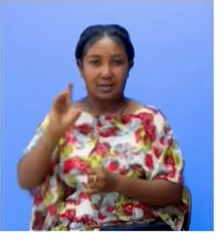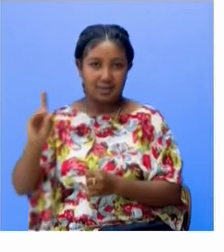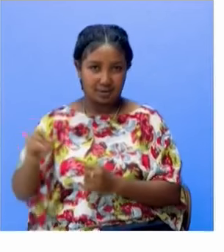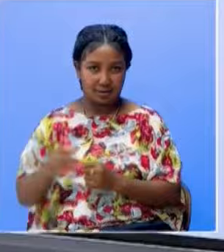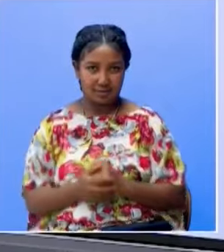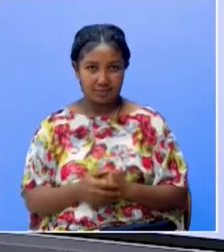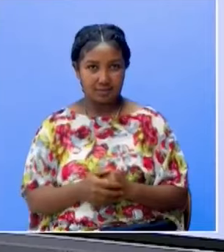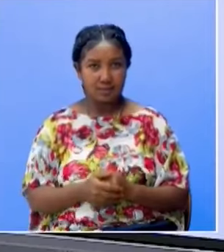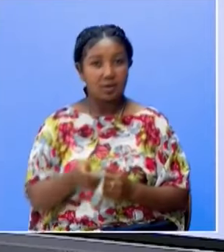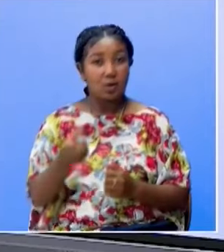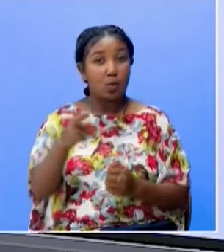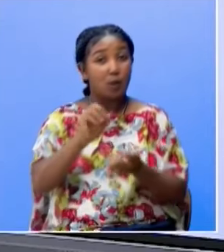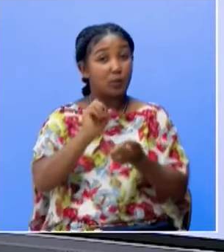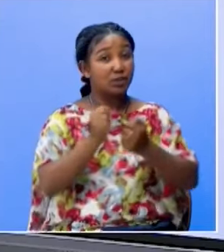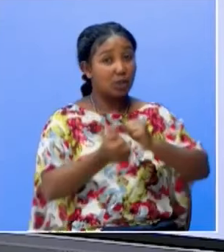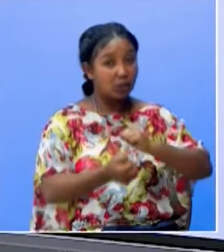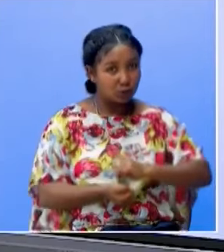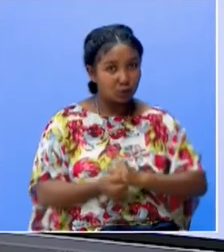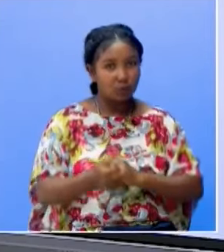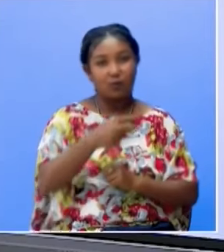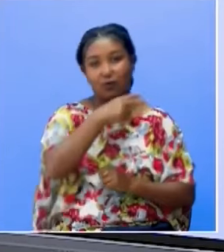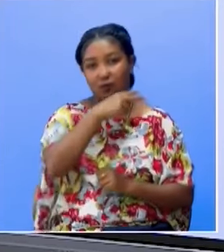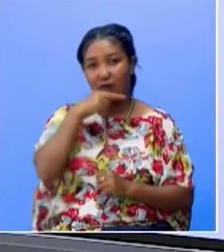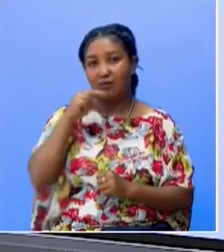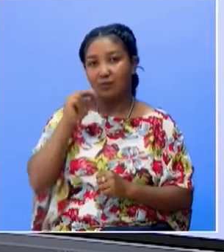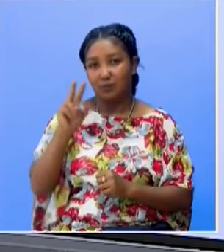ied when we change into verbs.